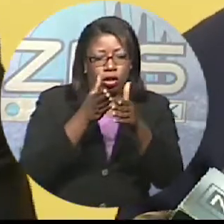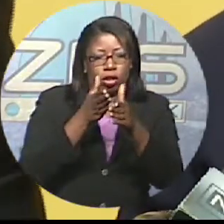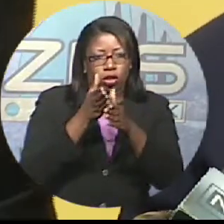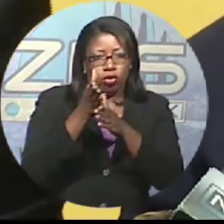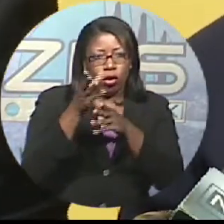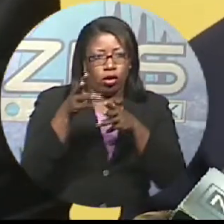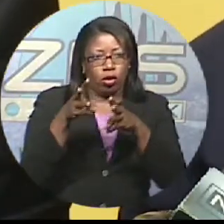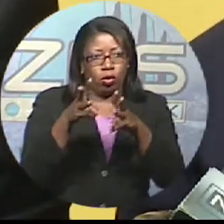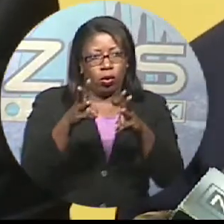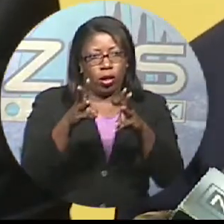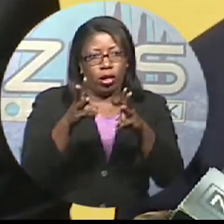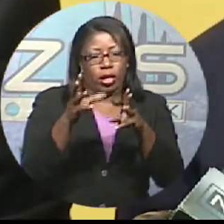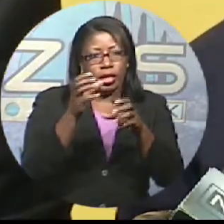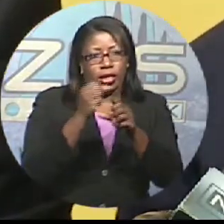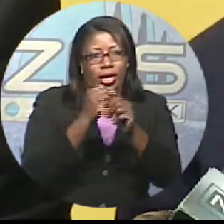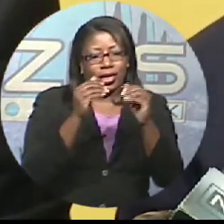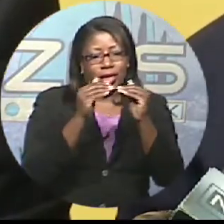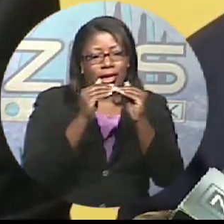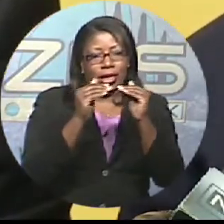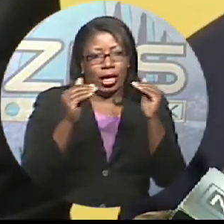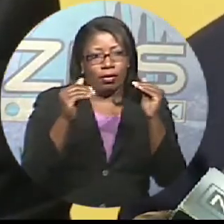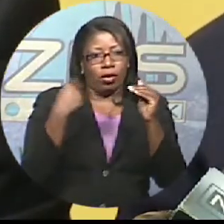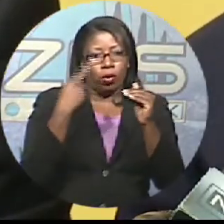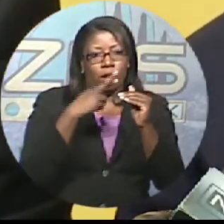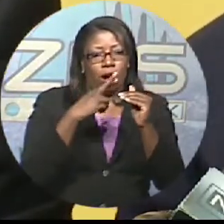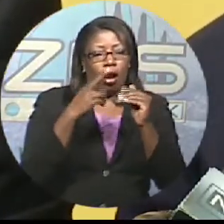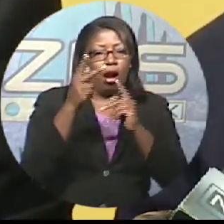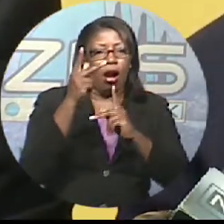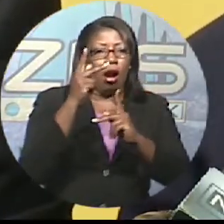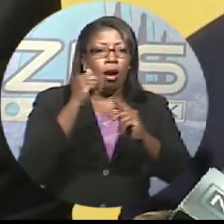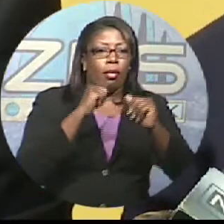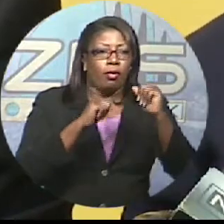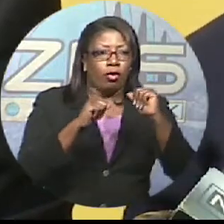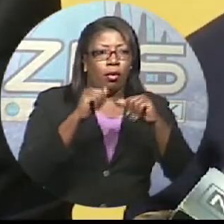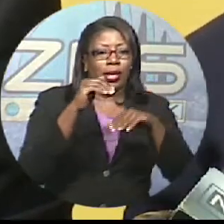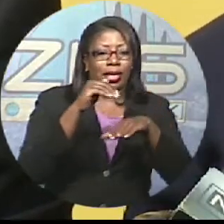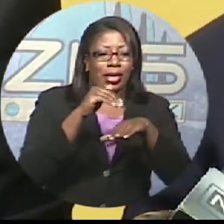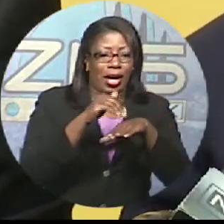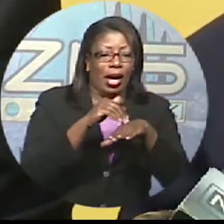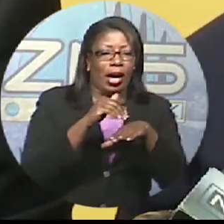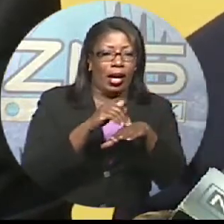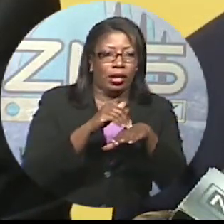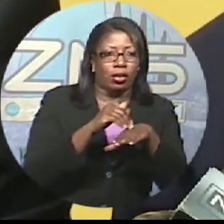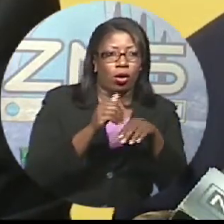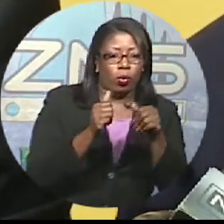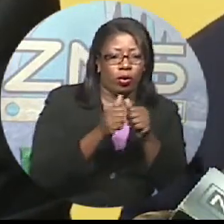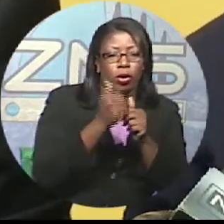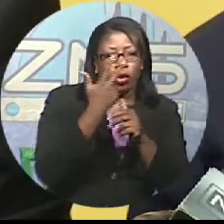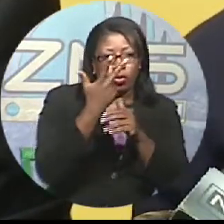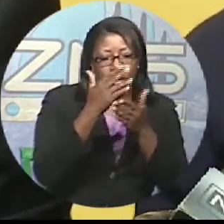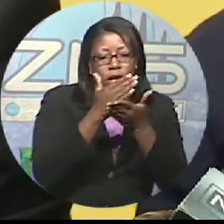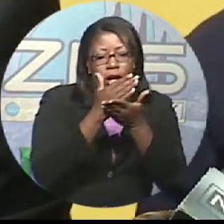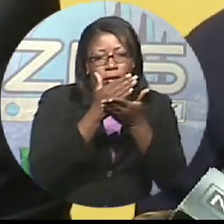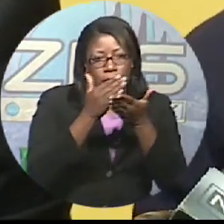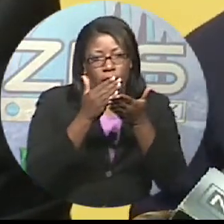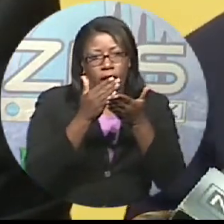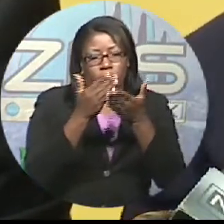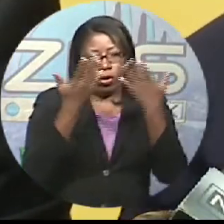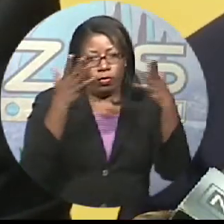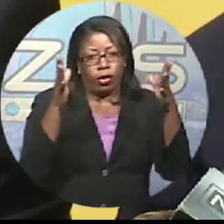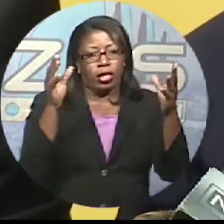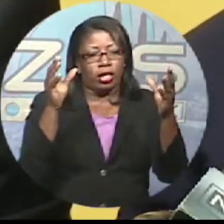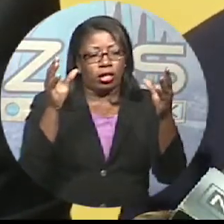to give you the level that we're performing at now. So it's three pieces to this certification, which we meet all of them.